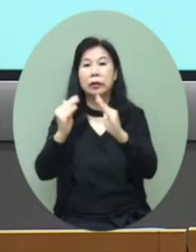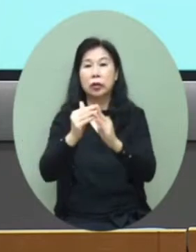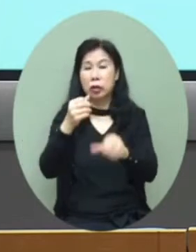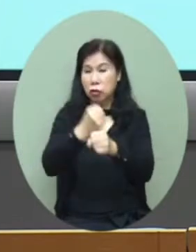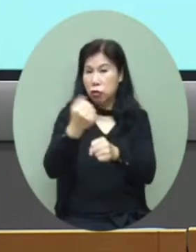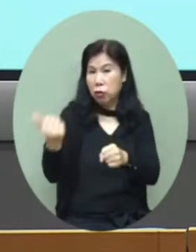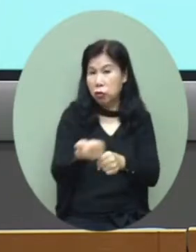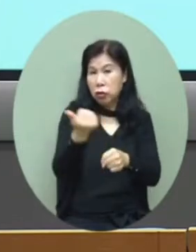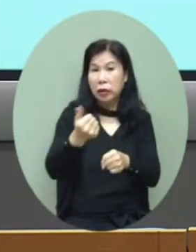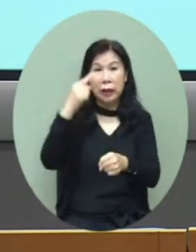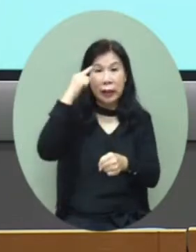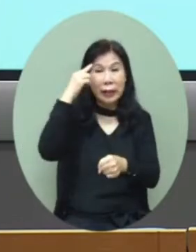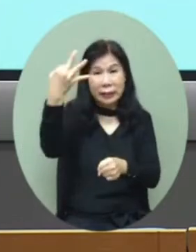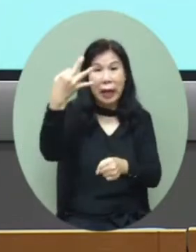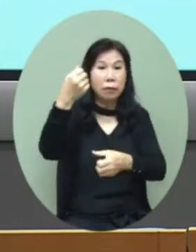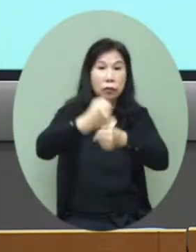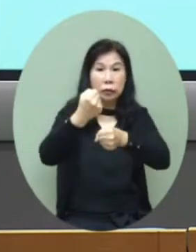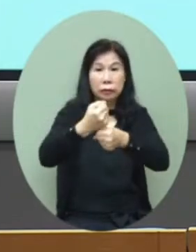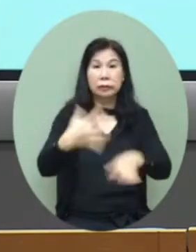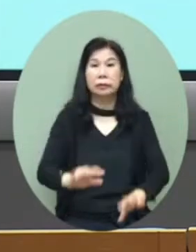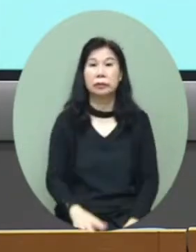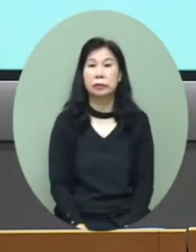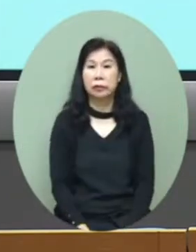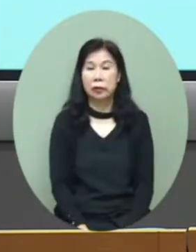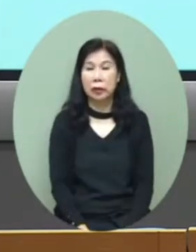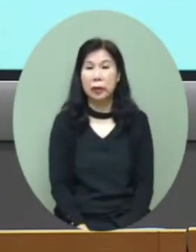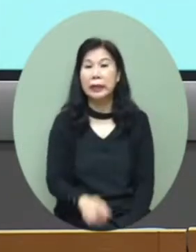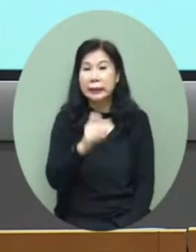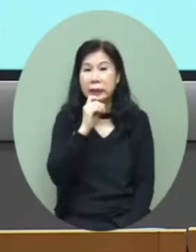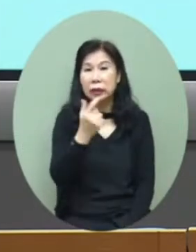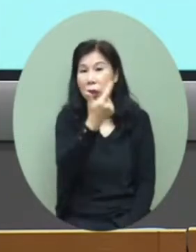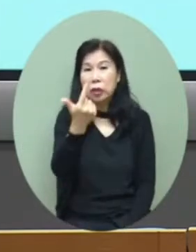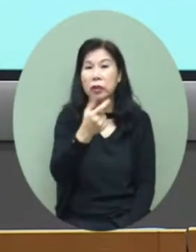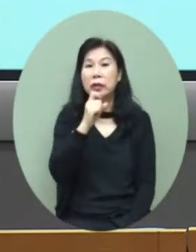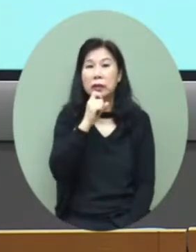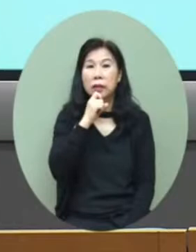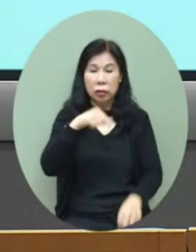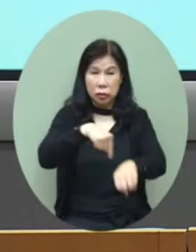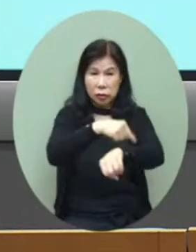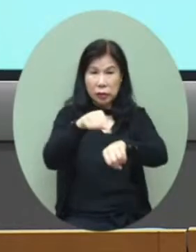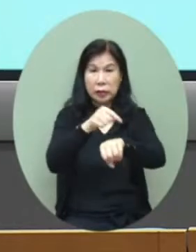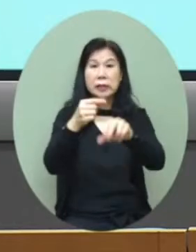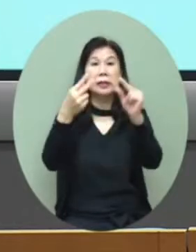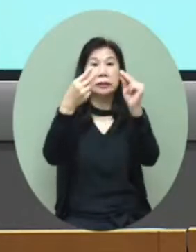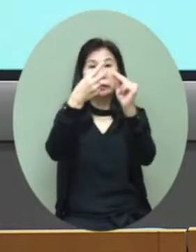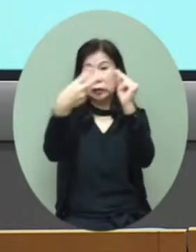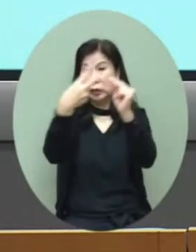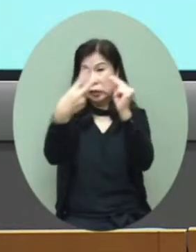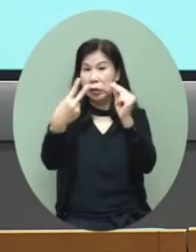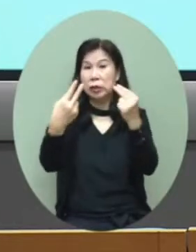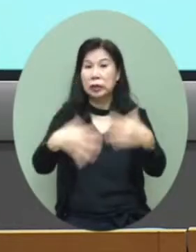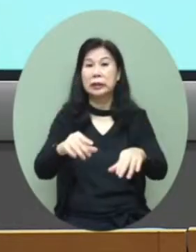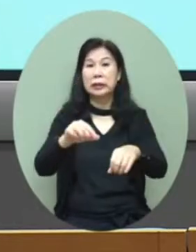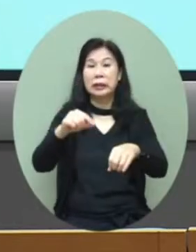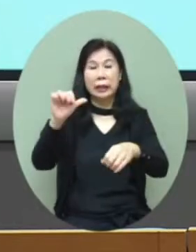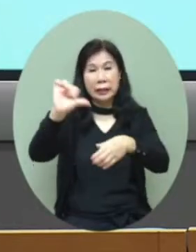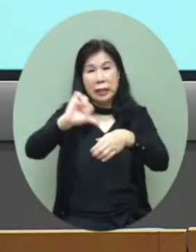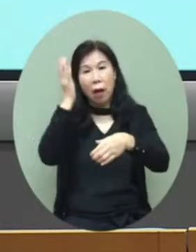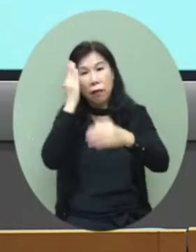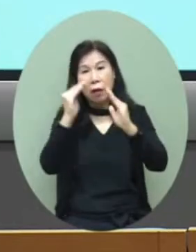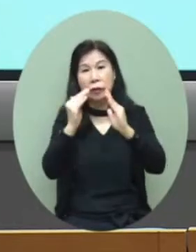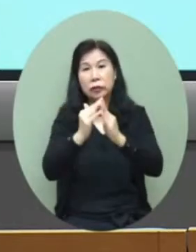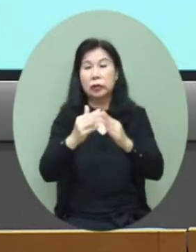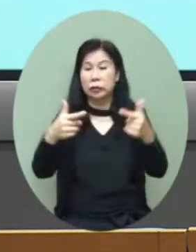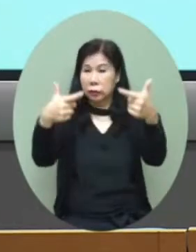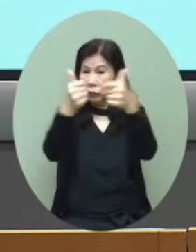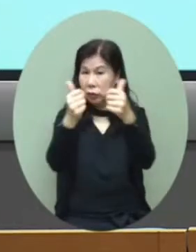day, the traveler would be deemed to have completed the 3-day quarantine arrangement. So for most travelers, they will have